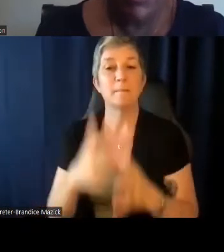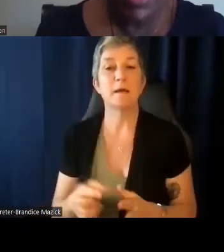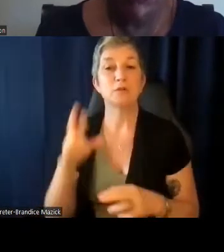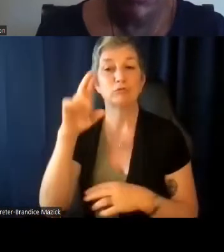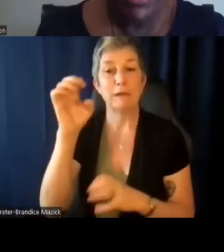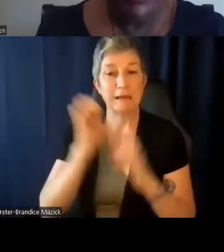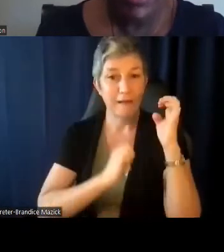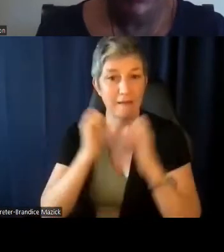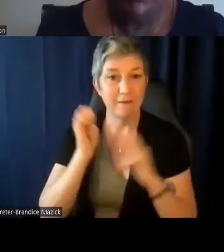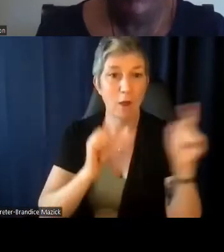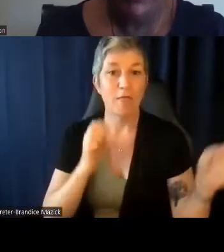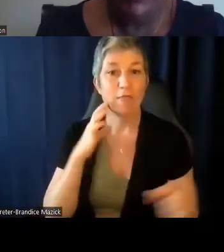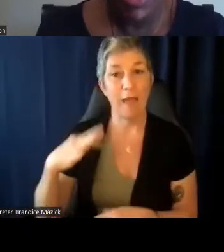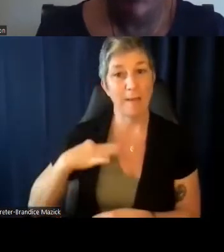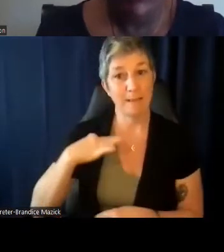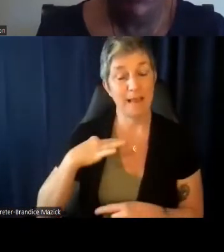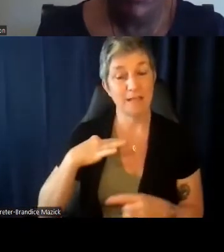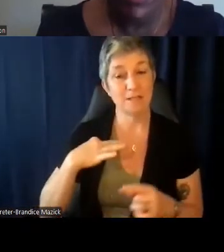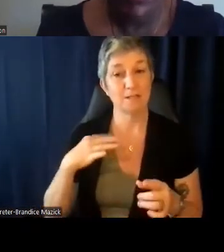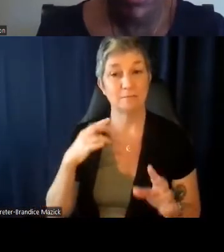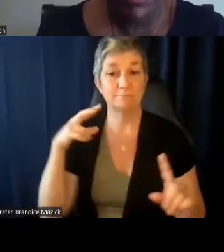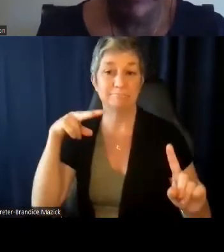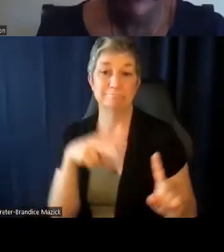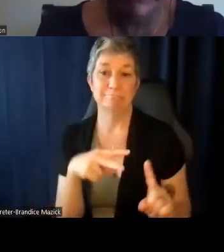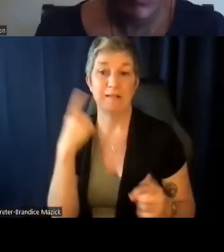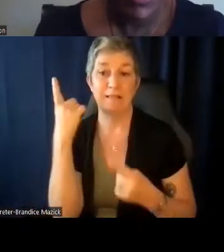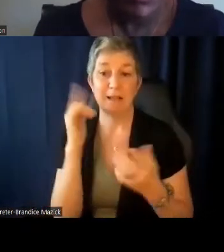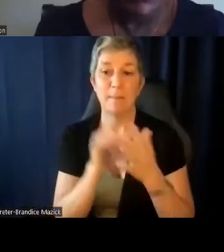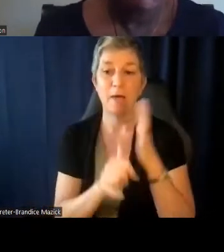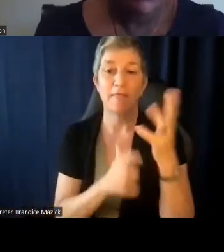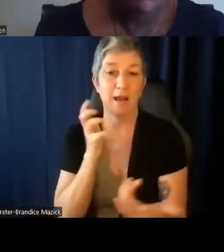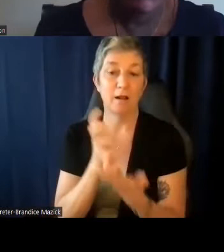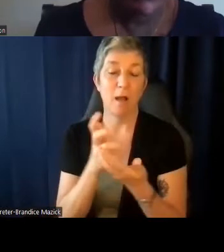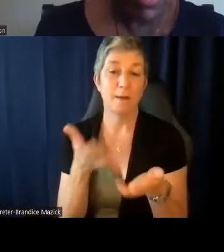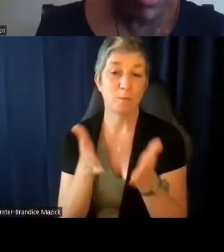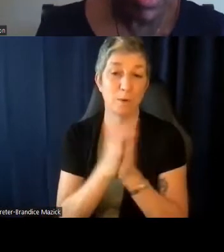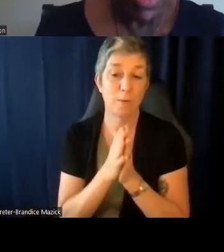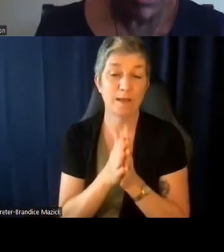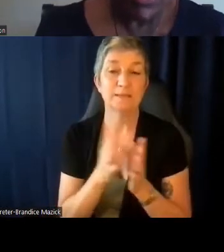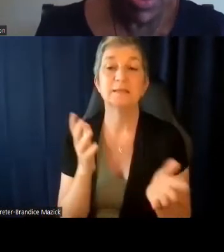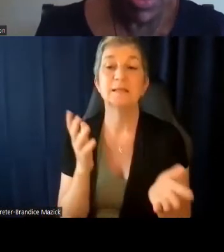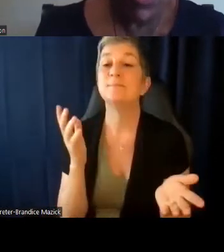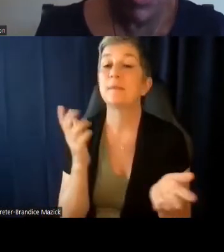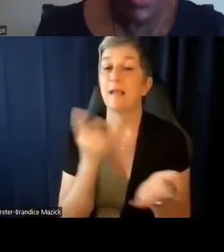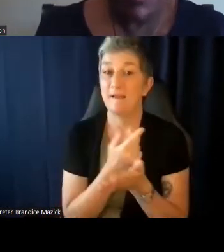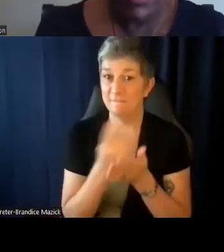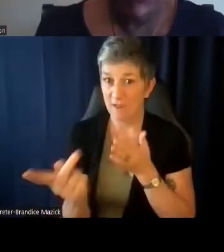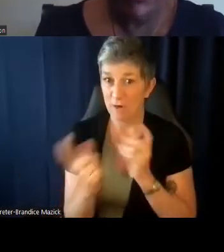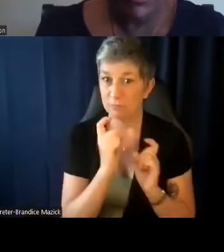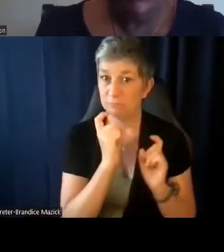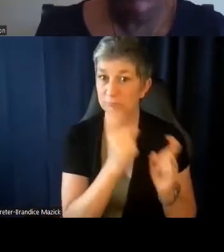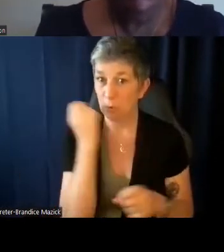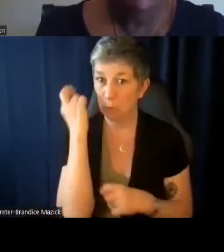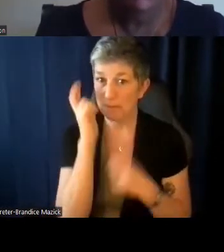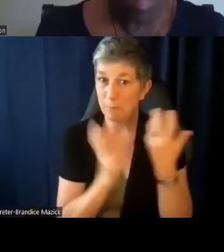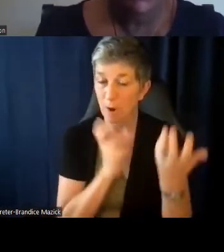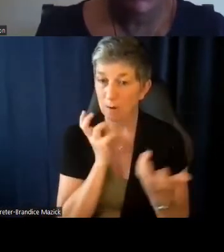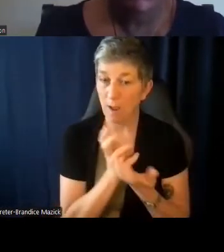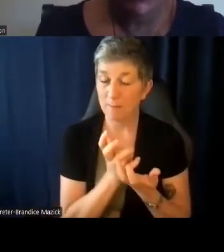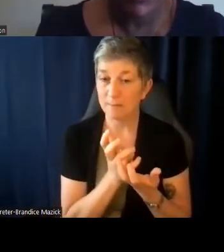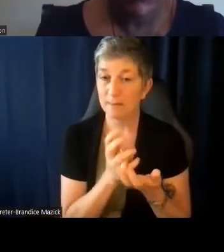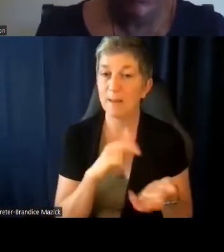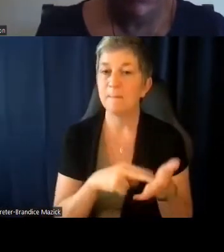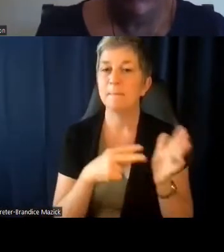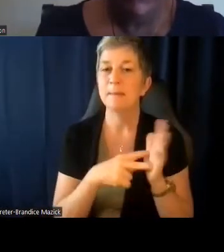individual's application in light of the accommodation request. And failure to grant a reasonable accommodation constitutes a